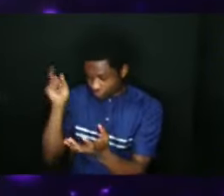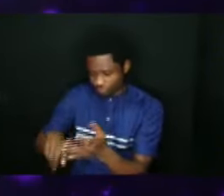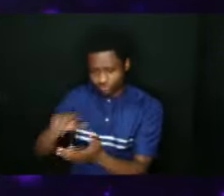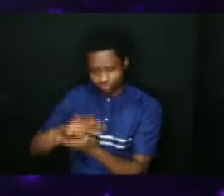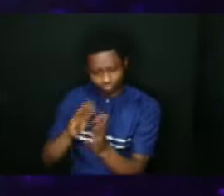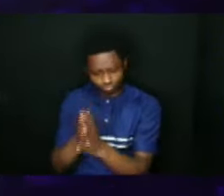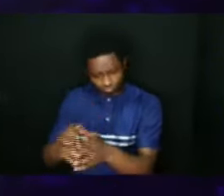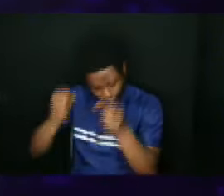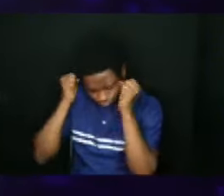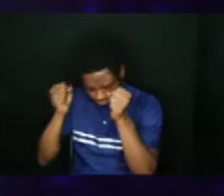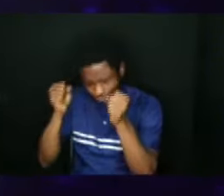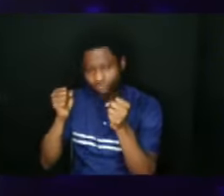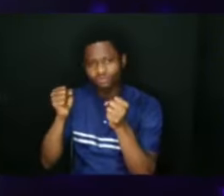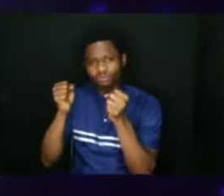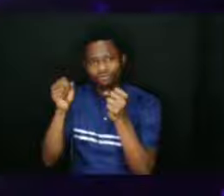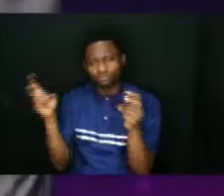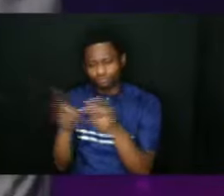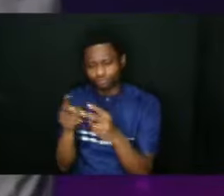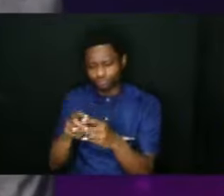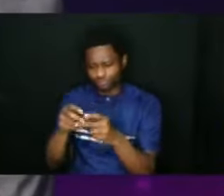season.